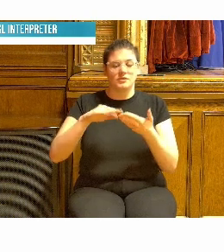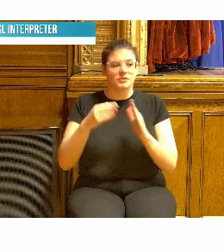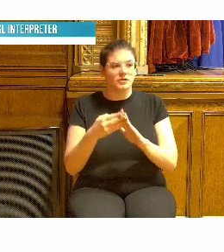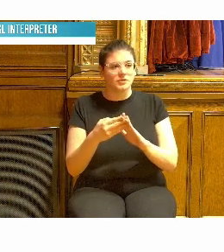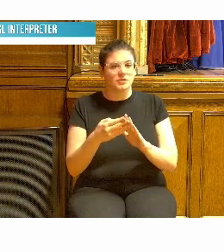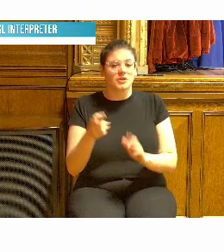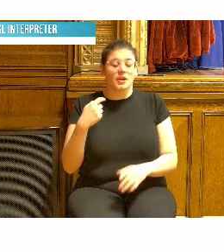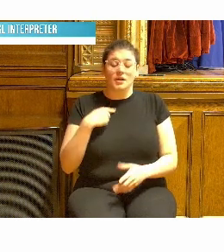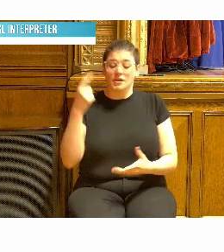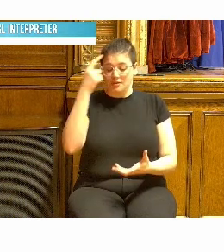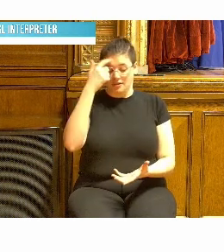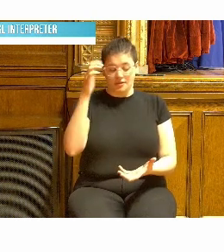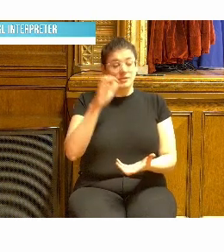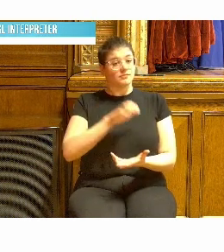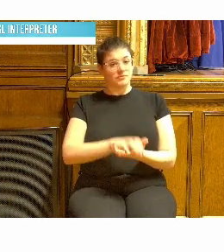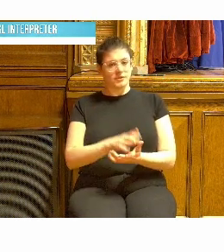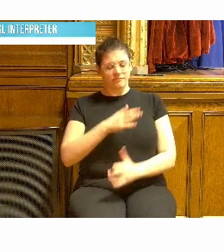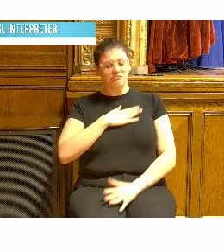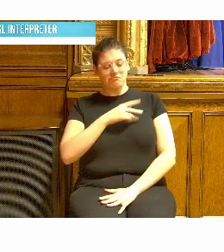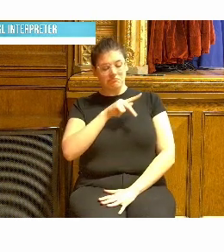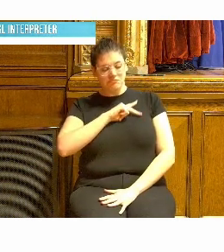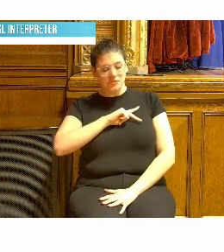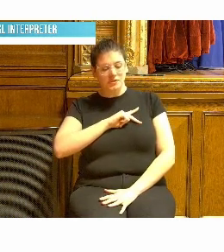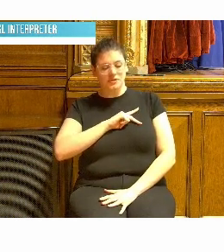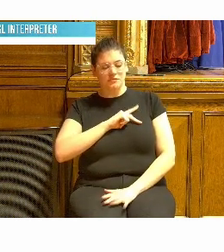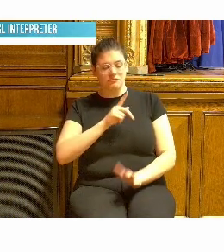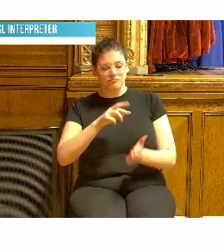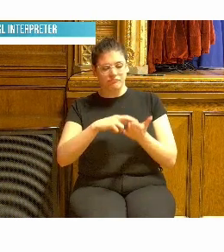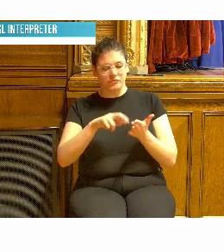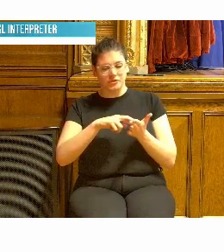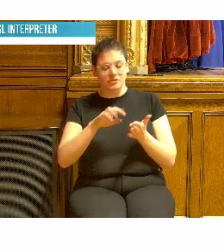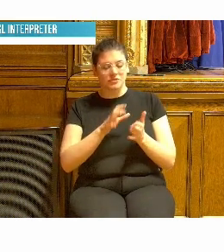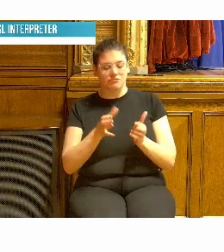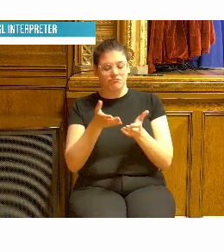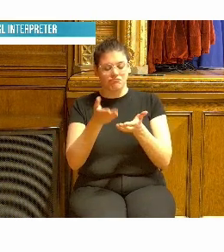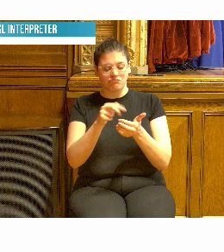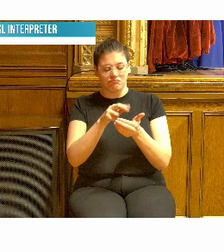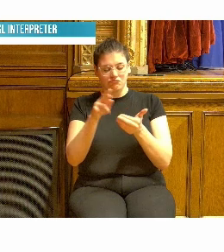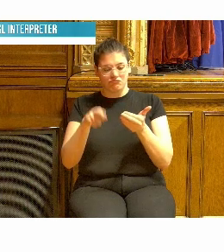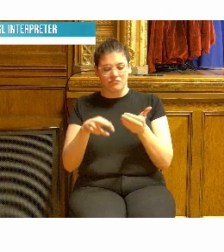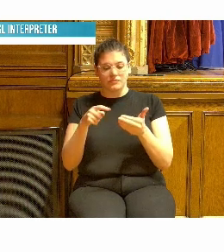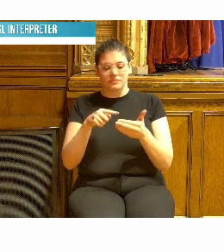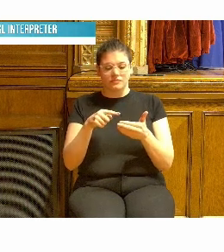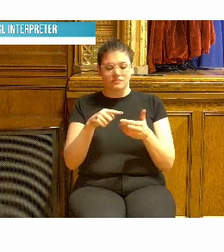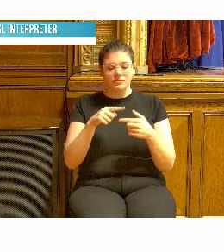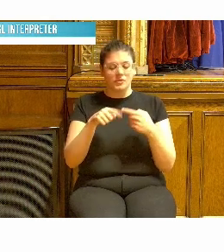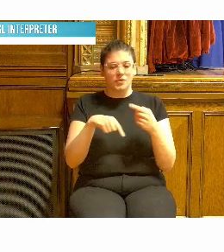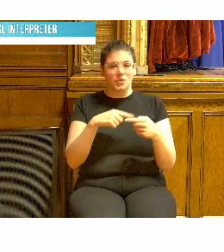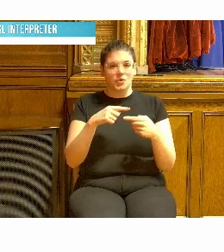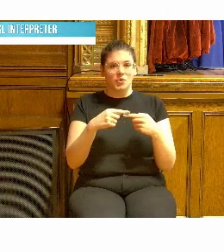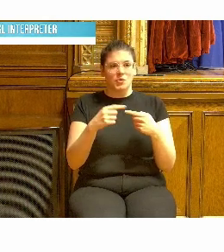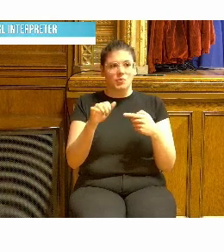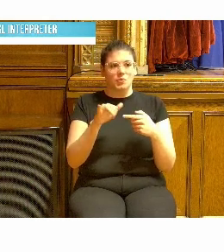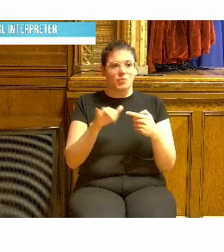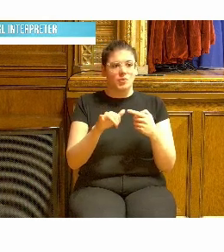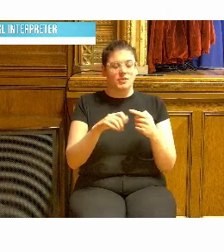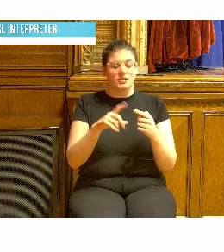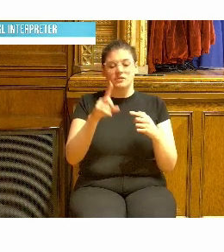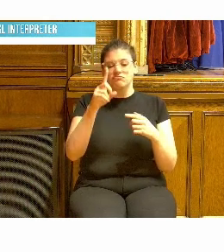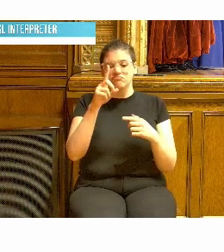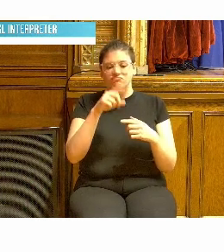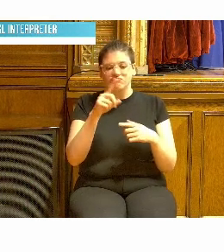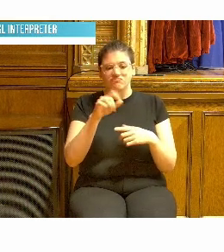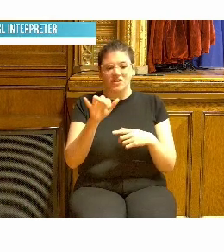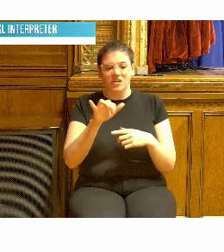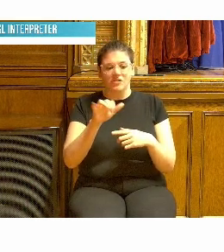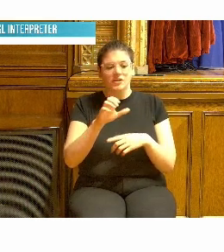I believe, this is from my own research, that when the hoax of the Emancipation